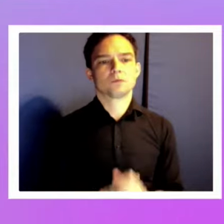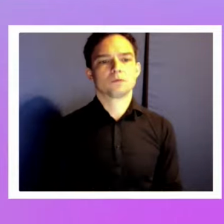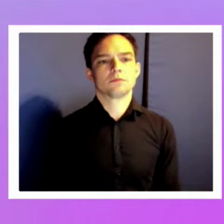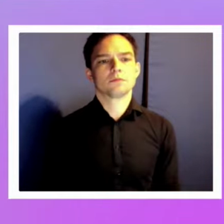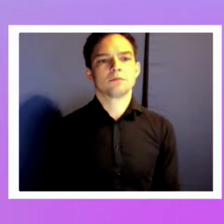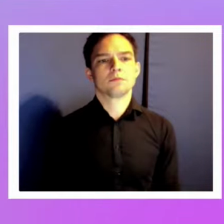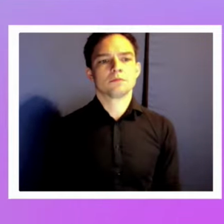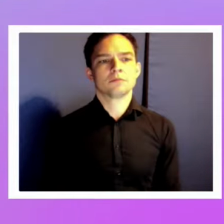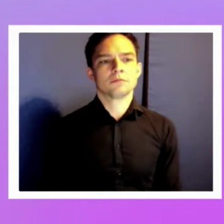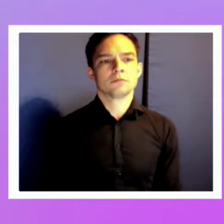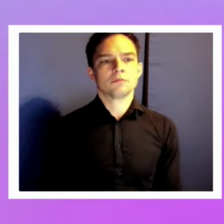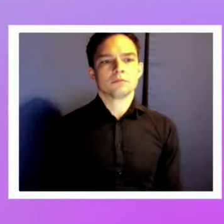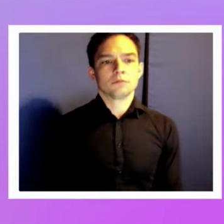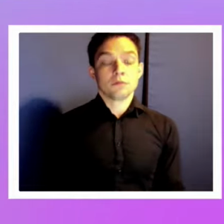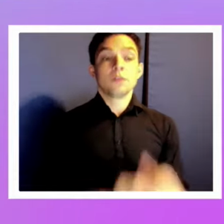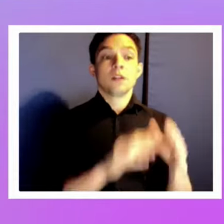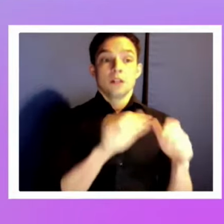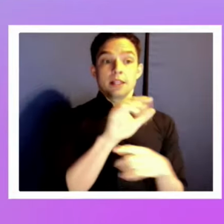I mentioned a community group,